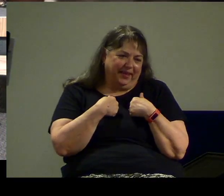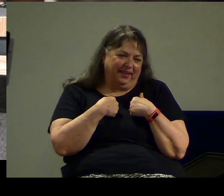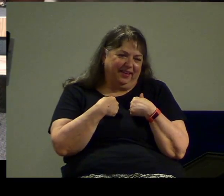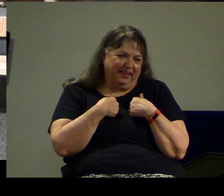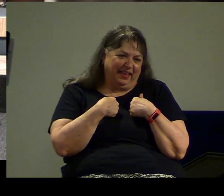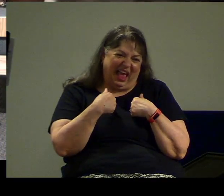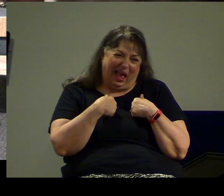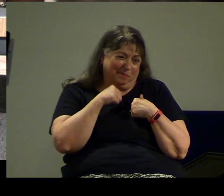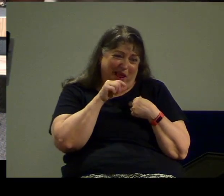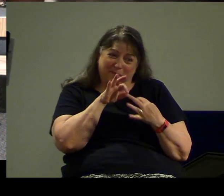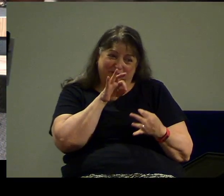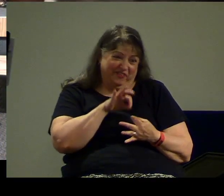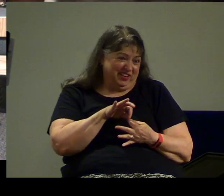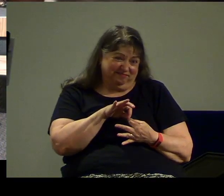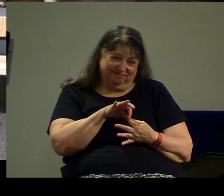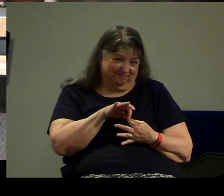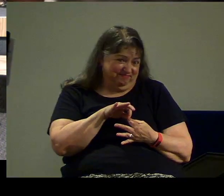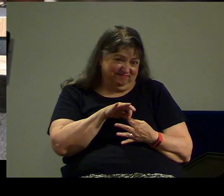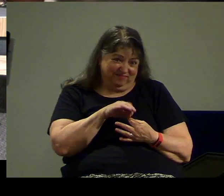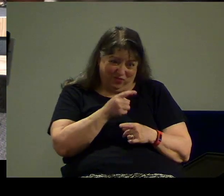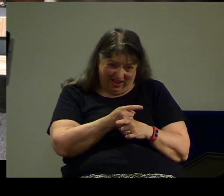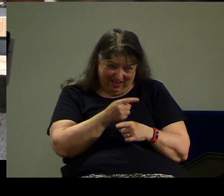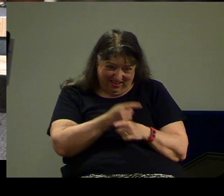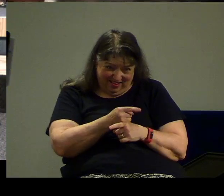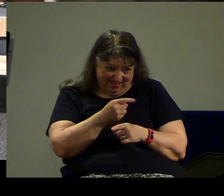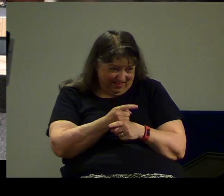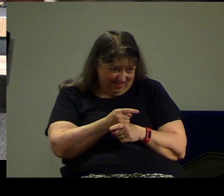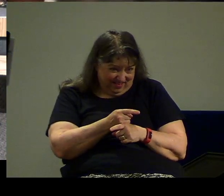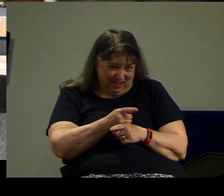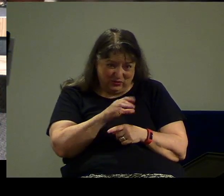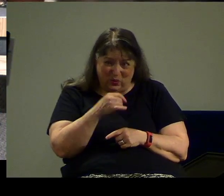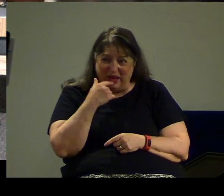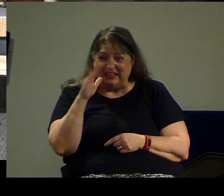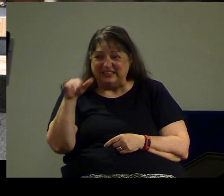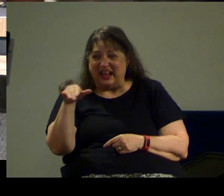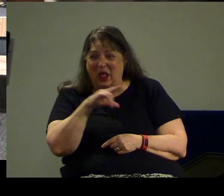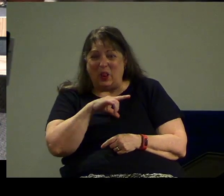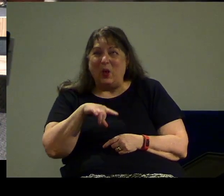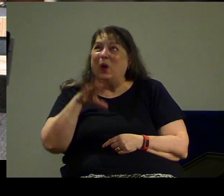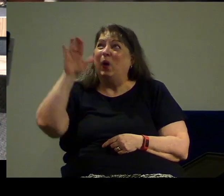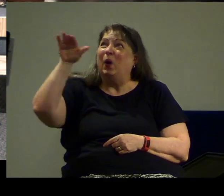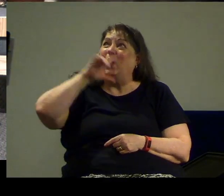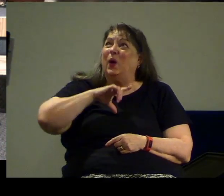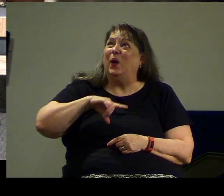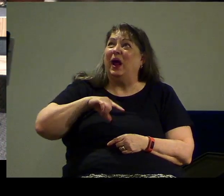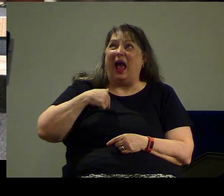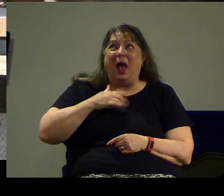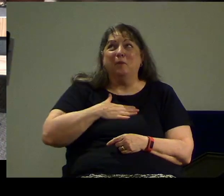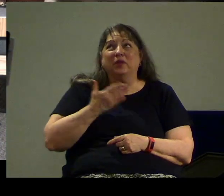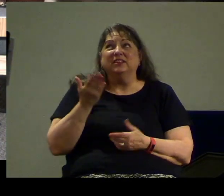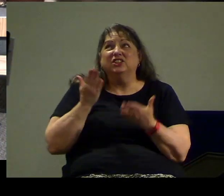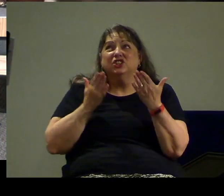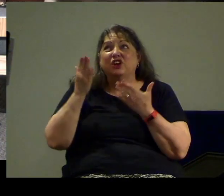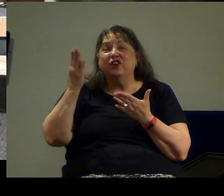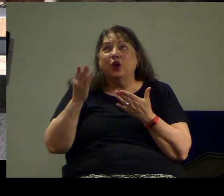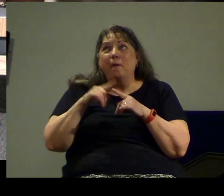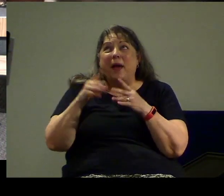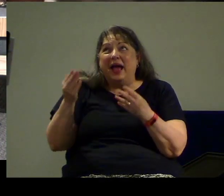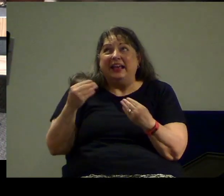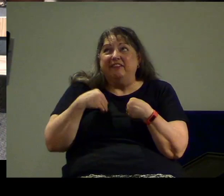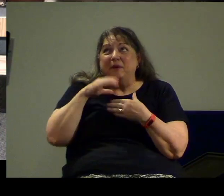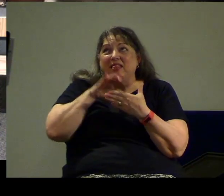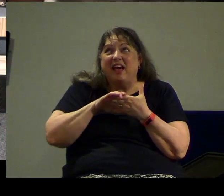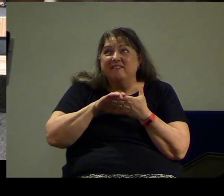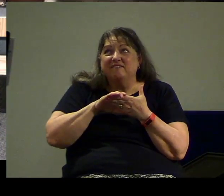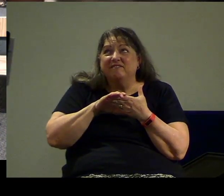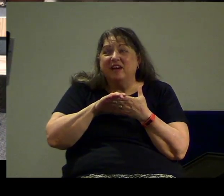not so perfect. Right? So I said, Lord, I'll serve you, but if you give me a wife, let her love you